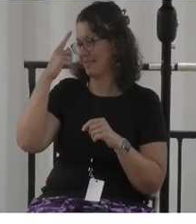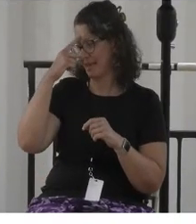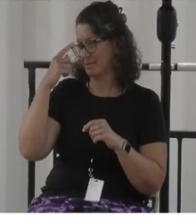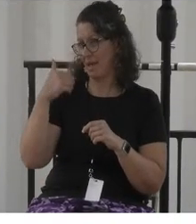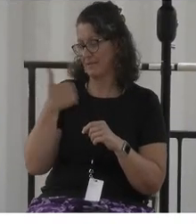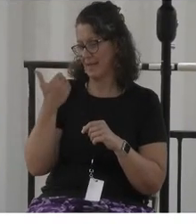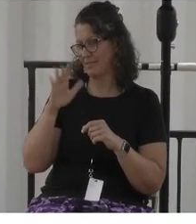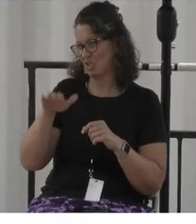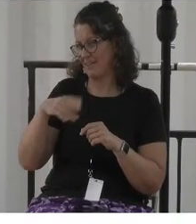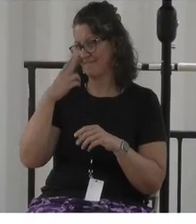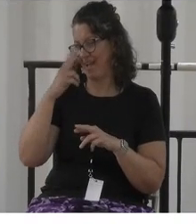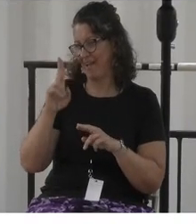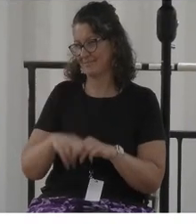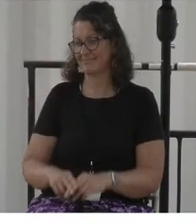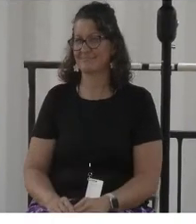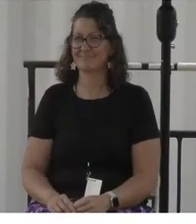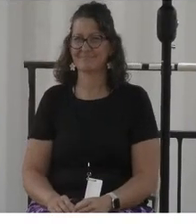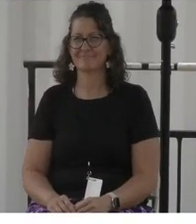is fun.